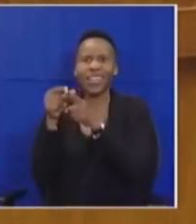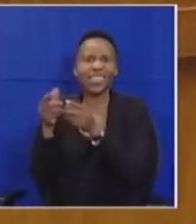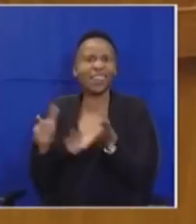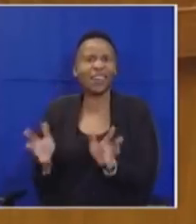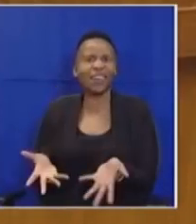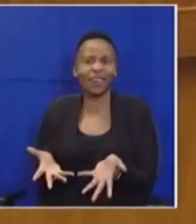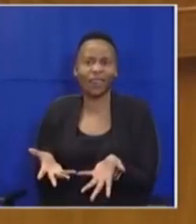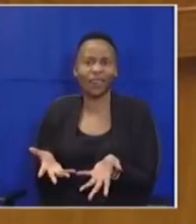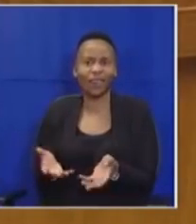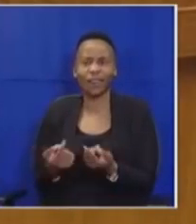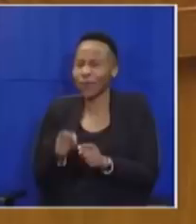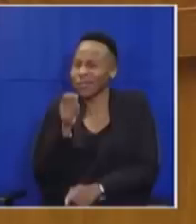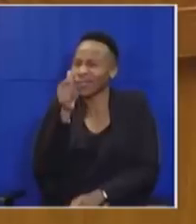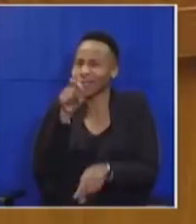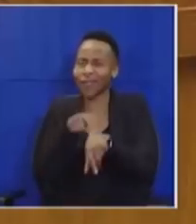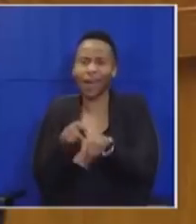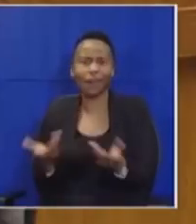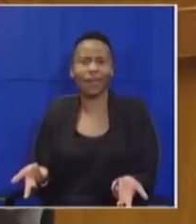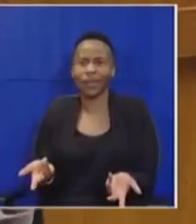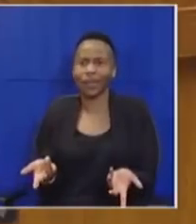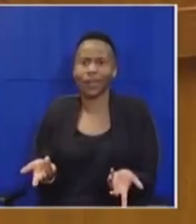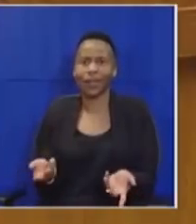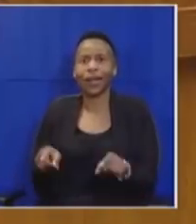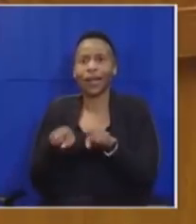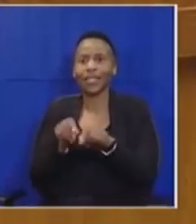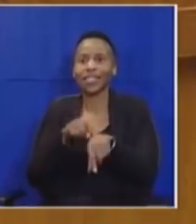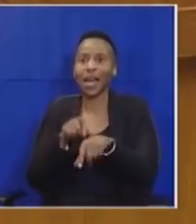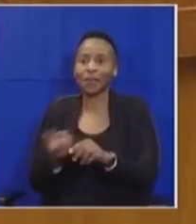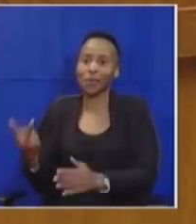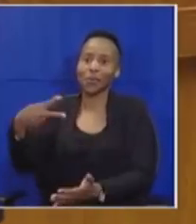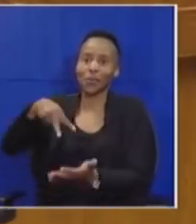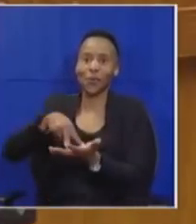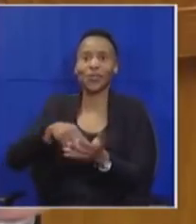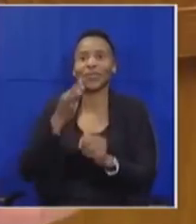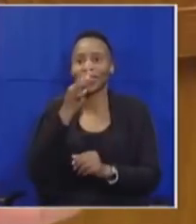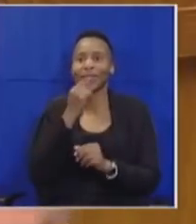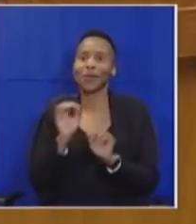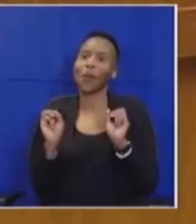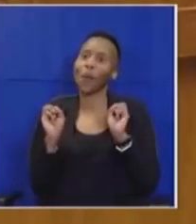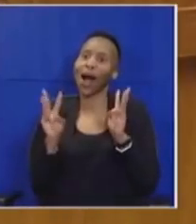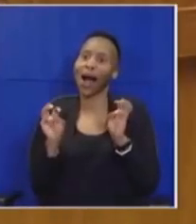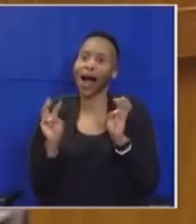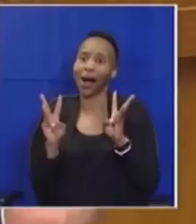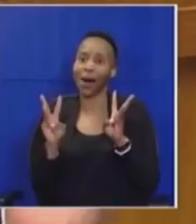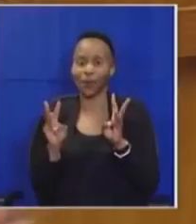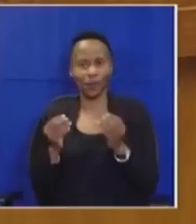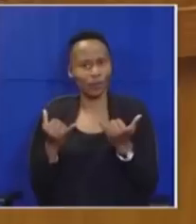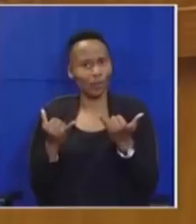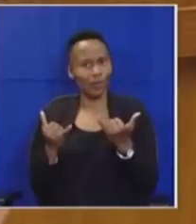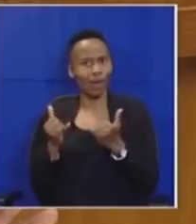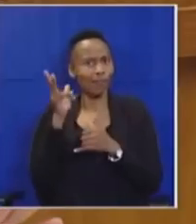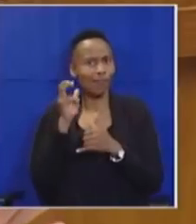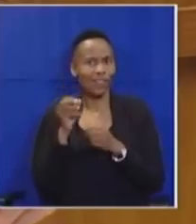Just for a moment, just as you stood upright, I said, wow, today I am going to hear